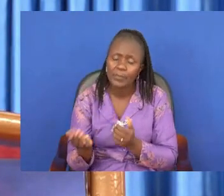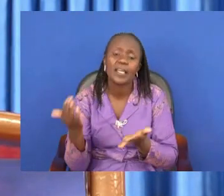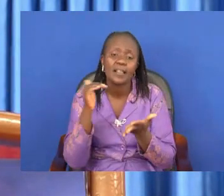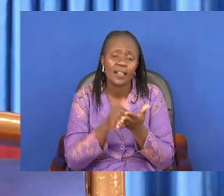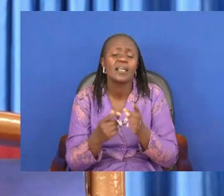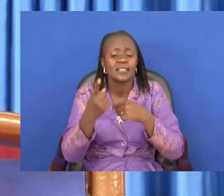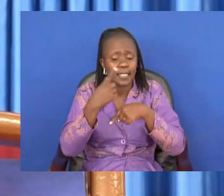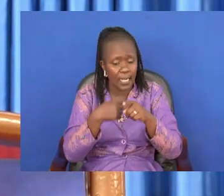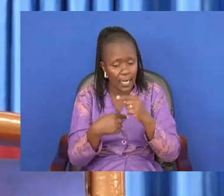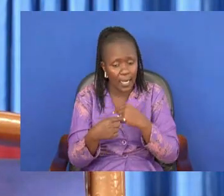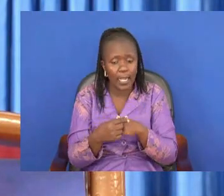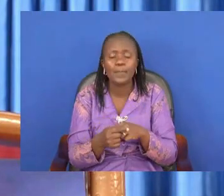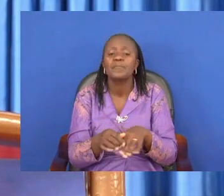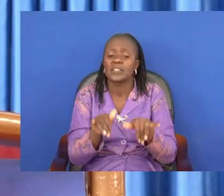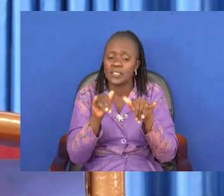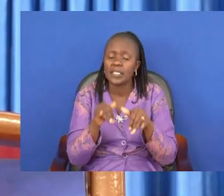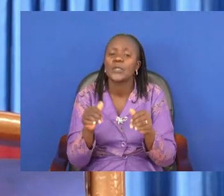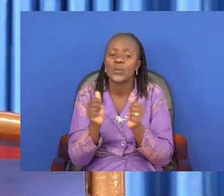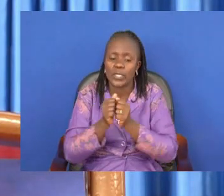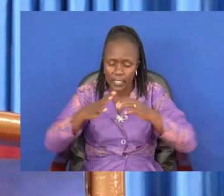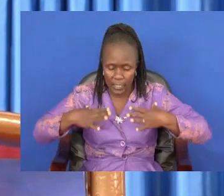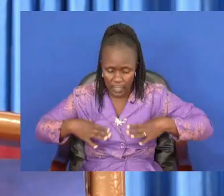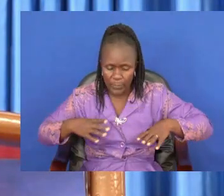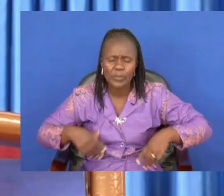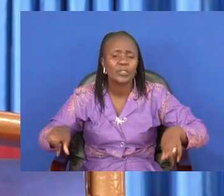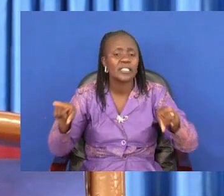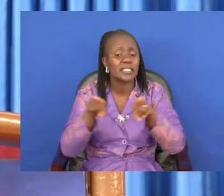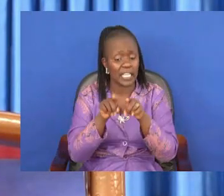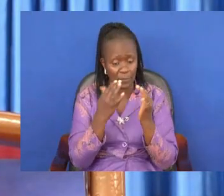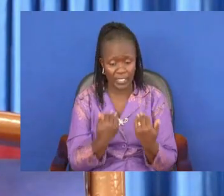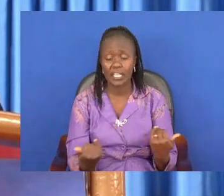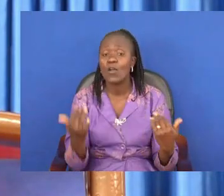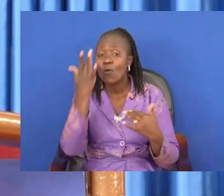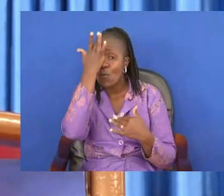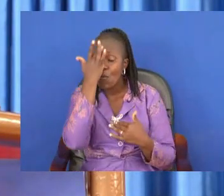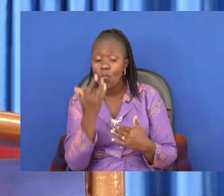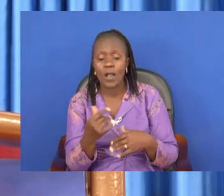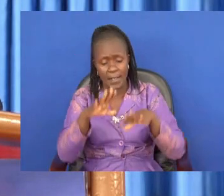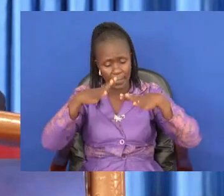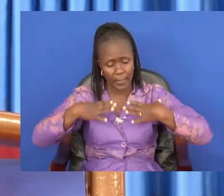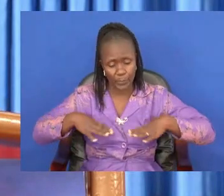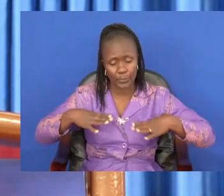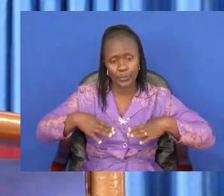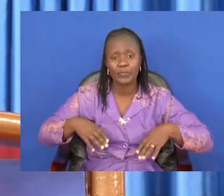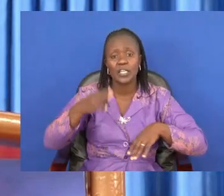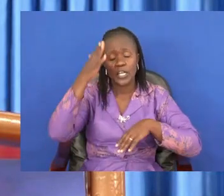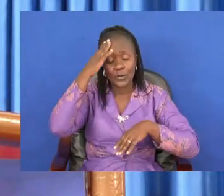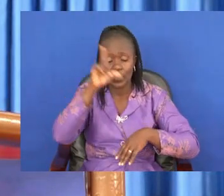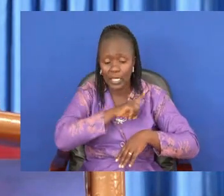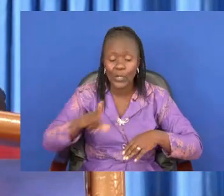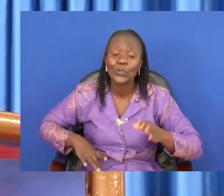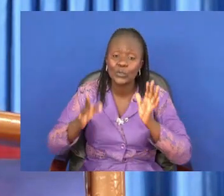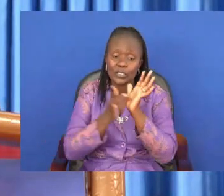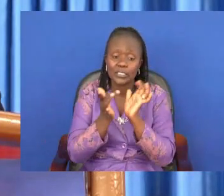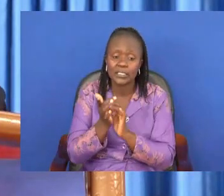has come to deal with these people as his children. Why? Because these people, they have known the Lord Jesus